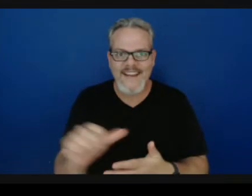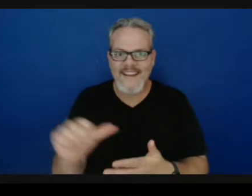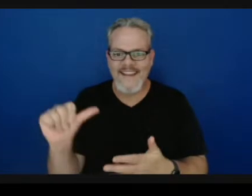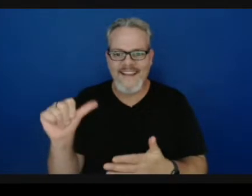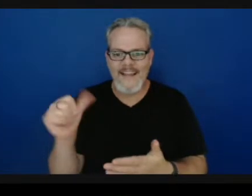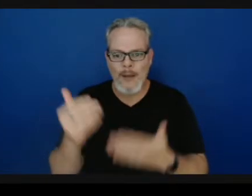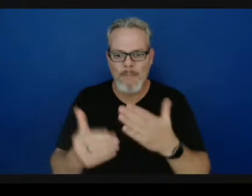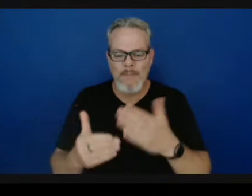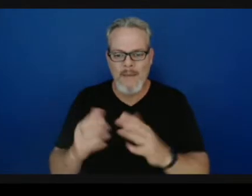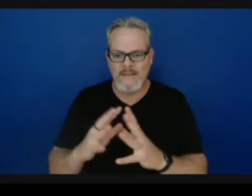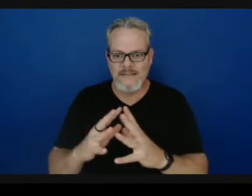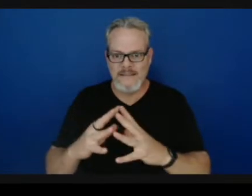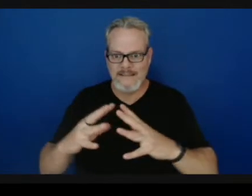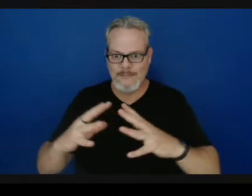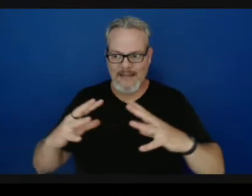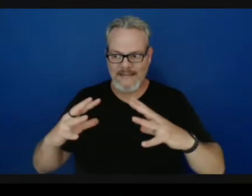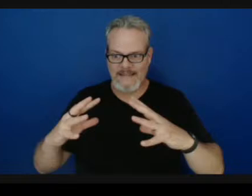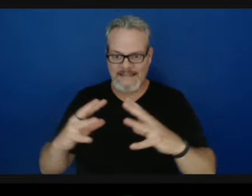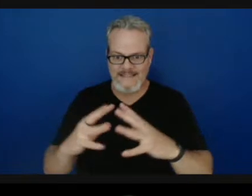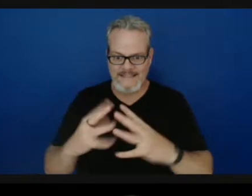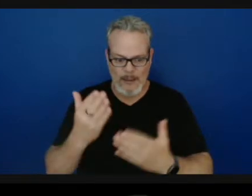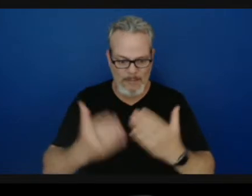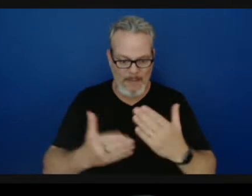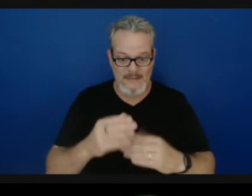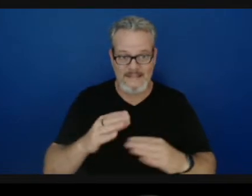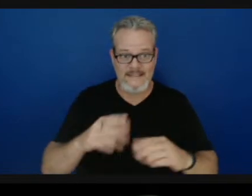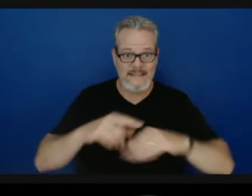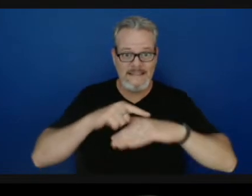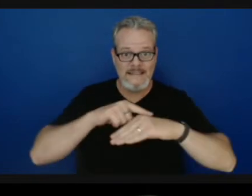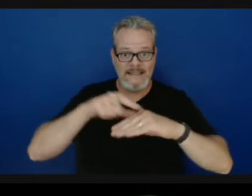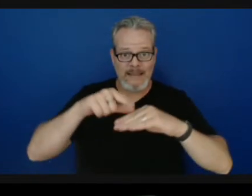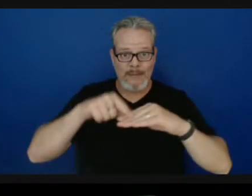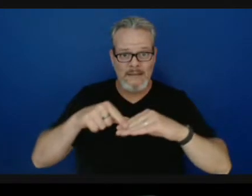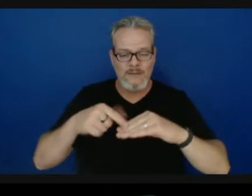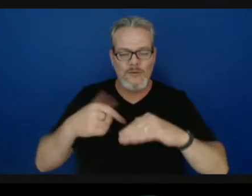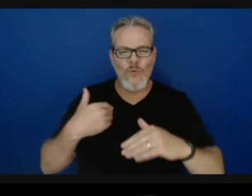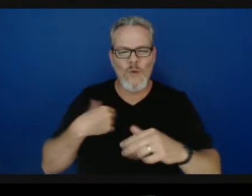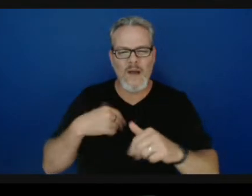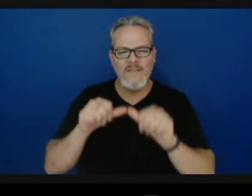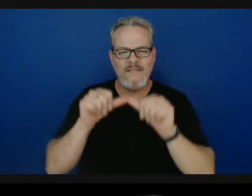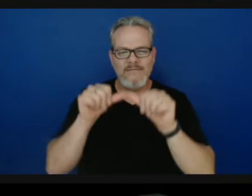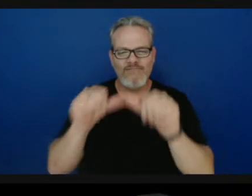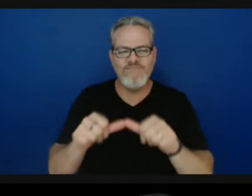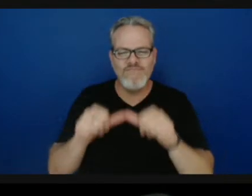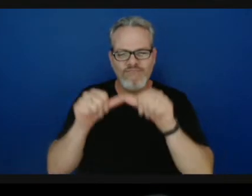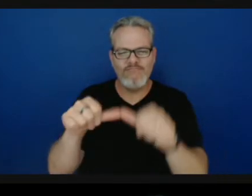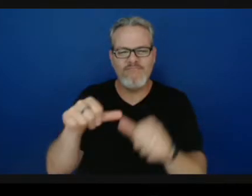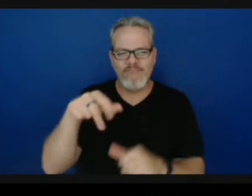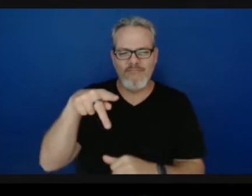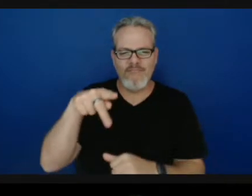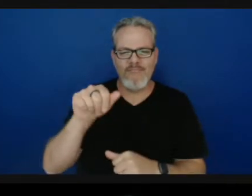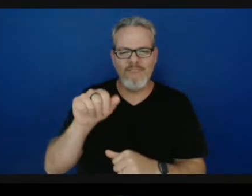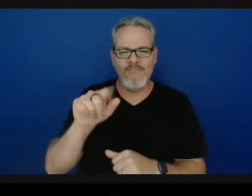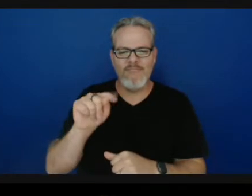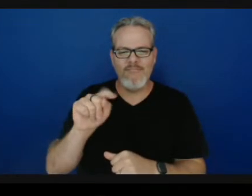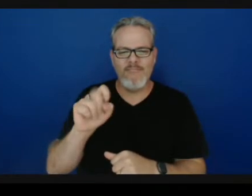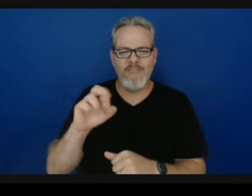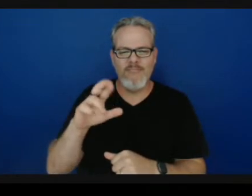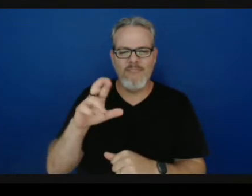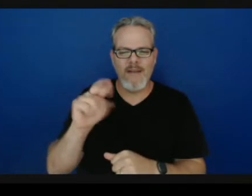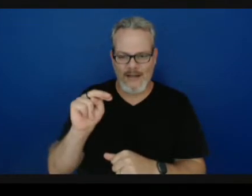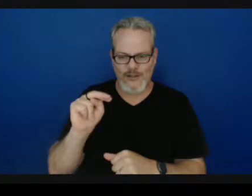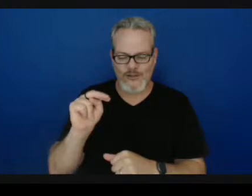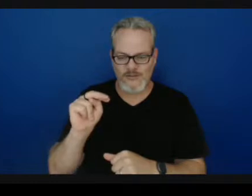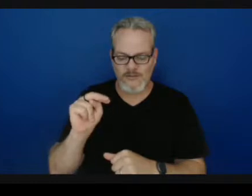summit, southwest rift connector. And we're kind of stuck in this pattern until we wiggle enough of this south flank in the